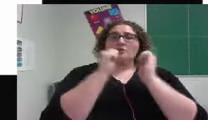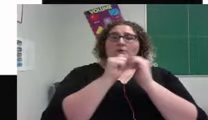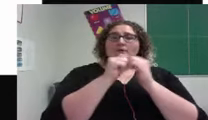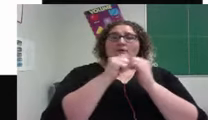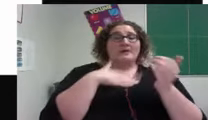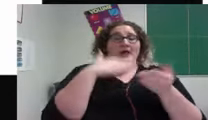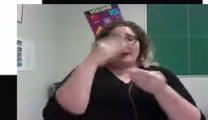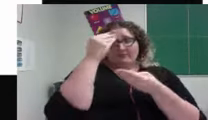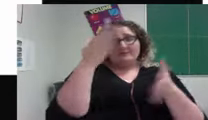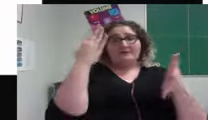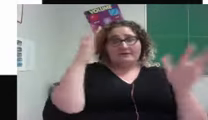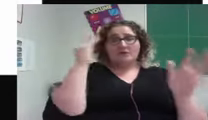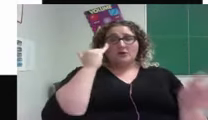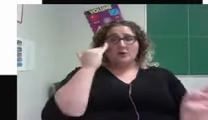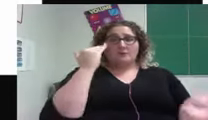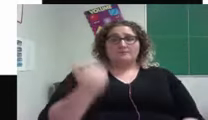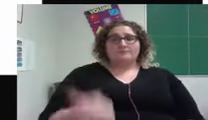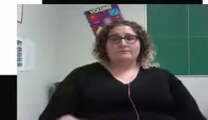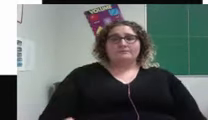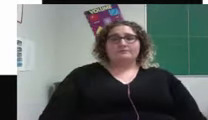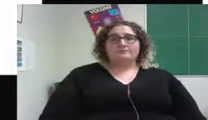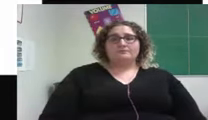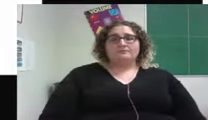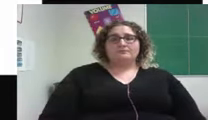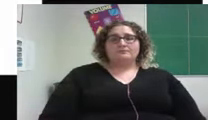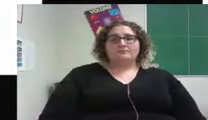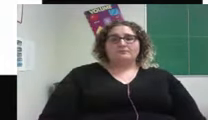Statements, reasons.